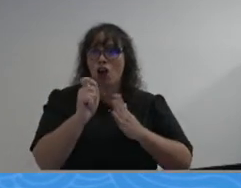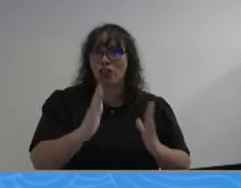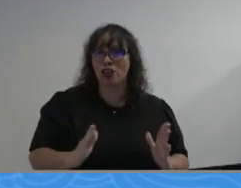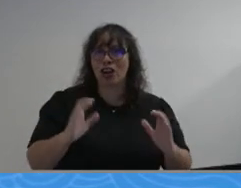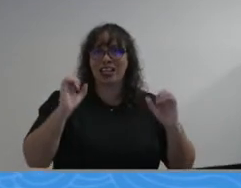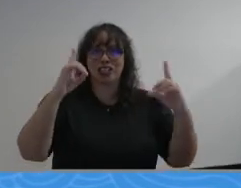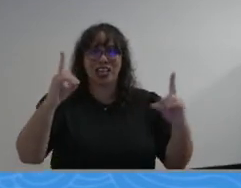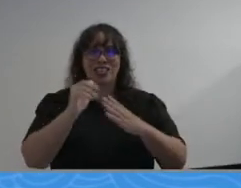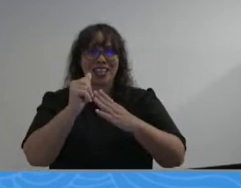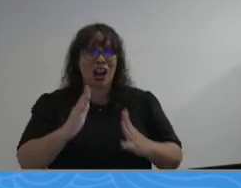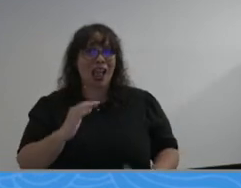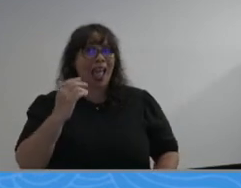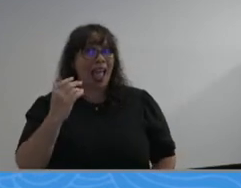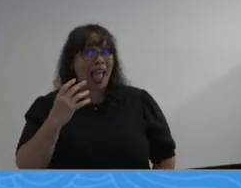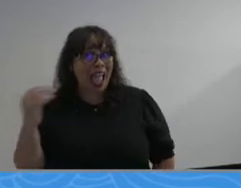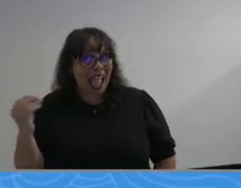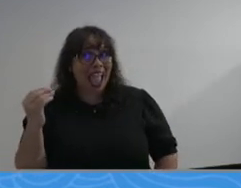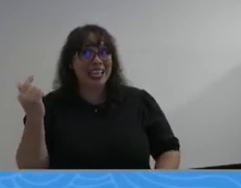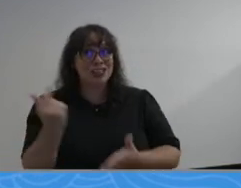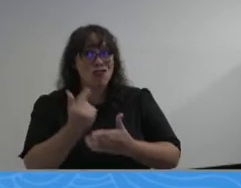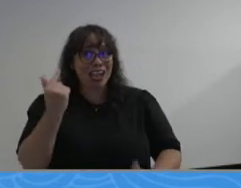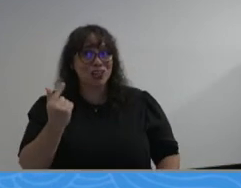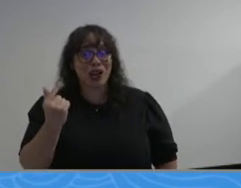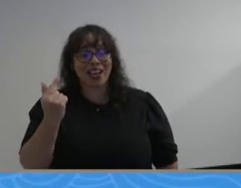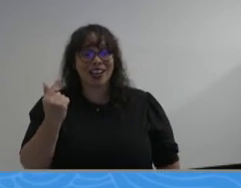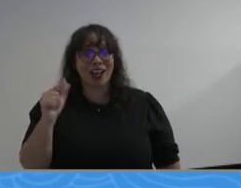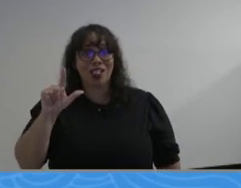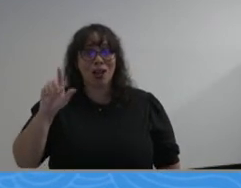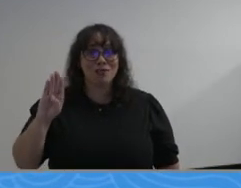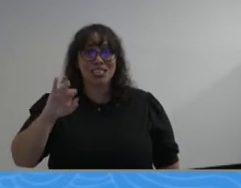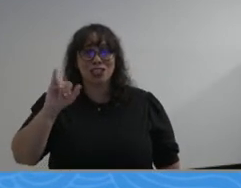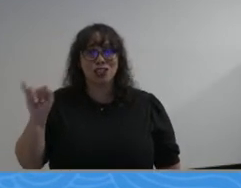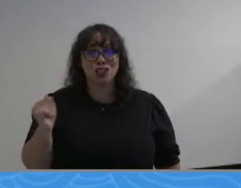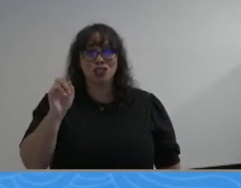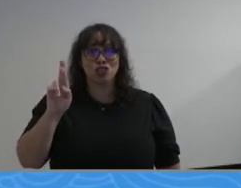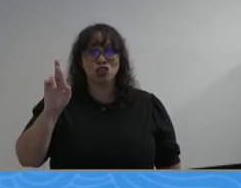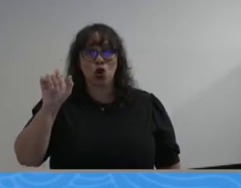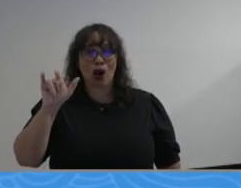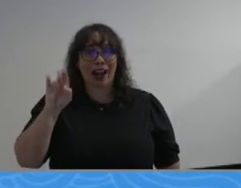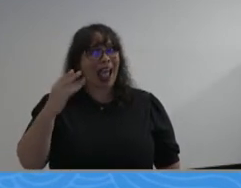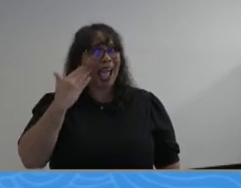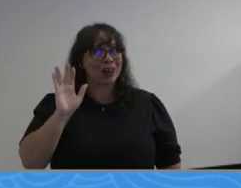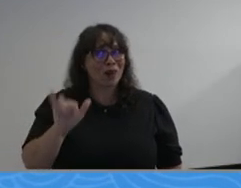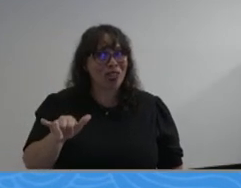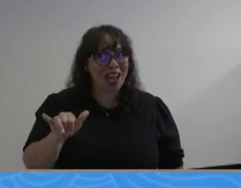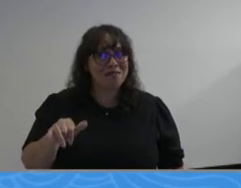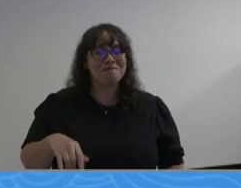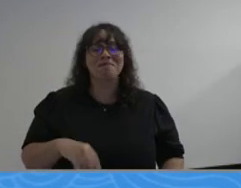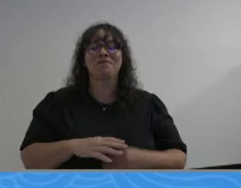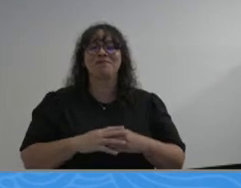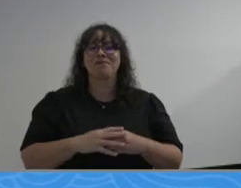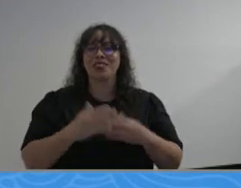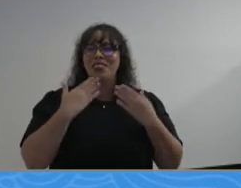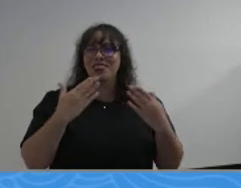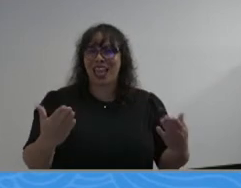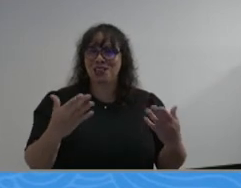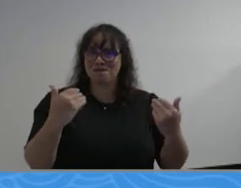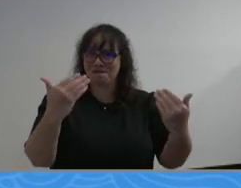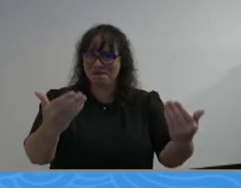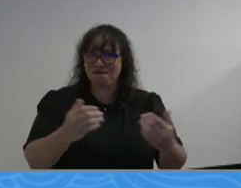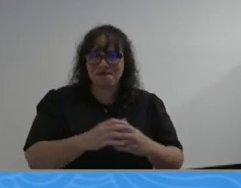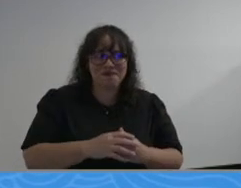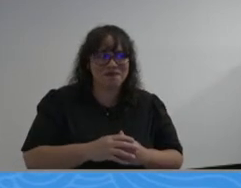a graduate of Long Beach, Jordan. I didn't know that, Dr. Howard. Look at that. So thank you. Get ready. And Dr.